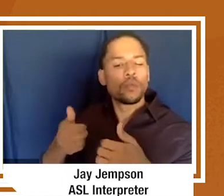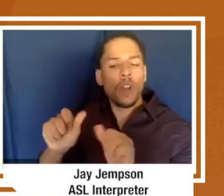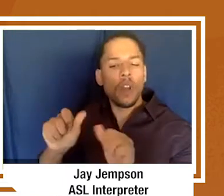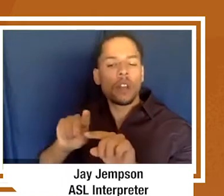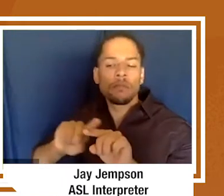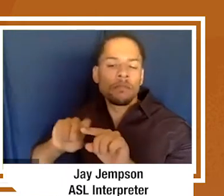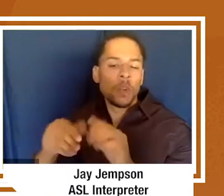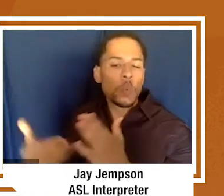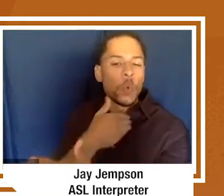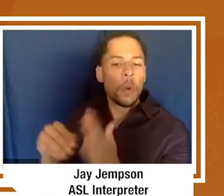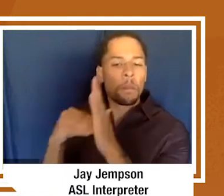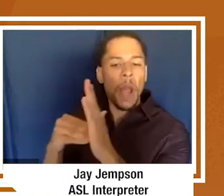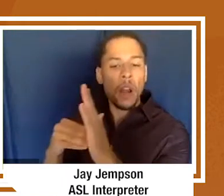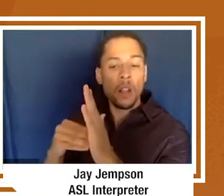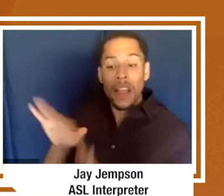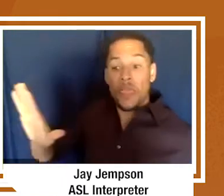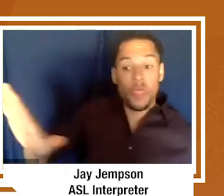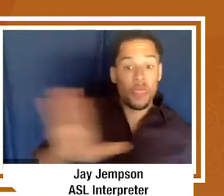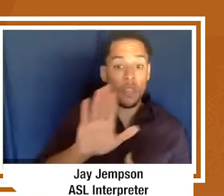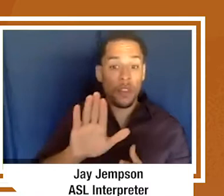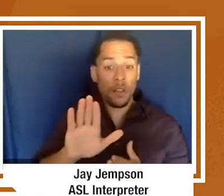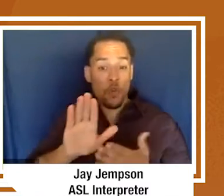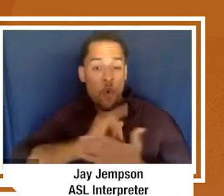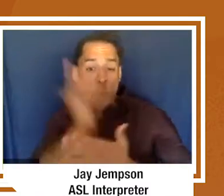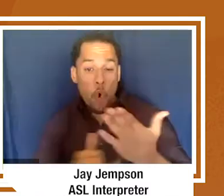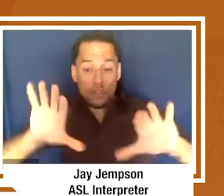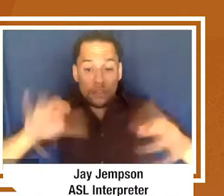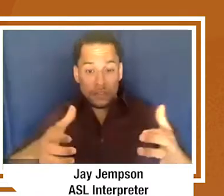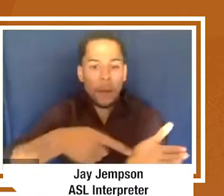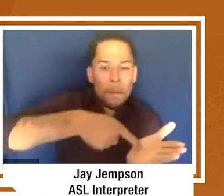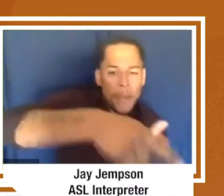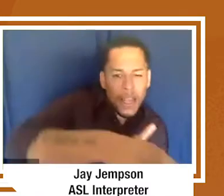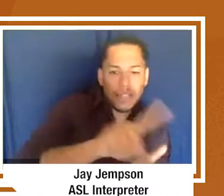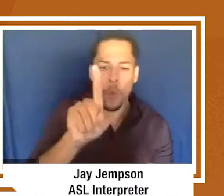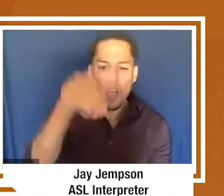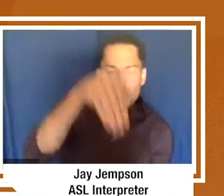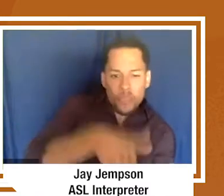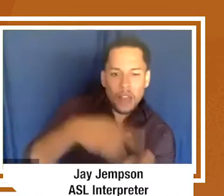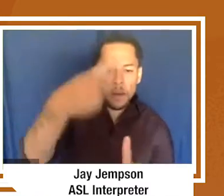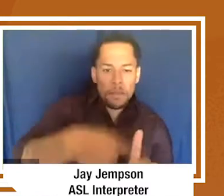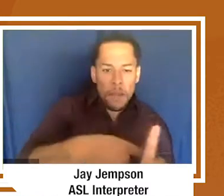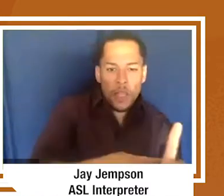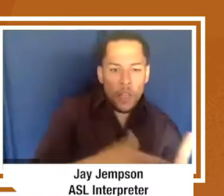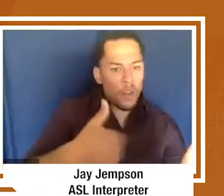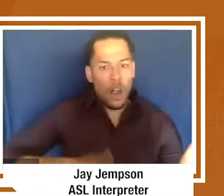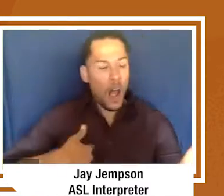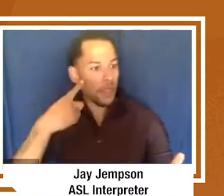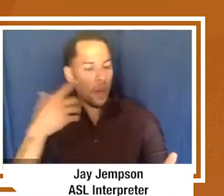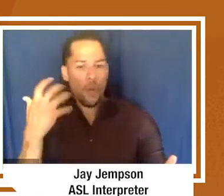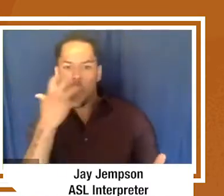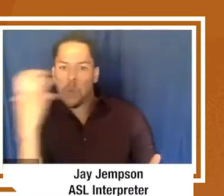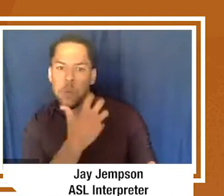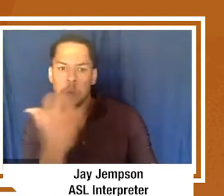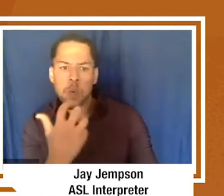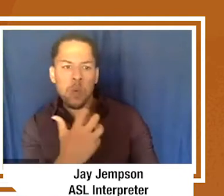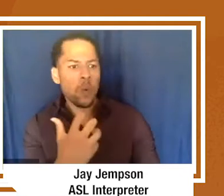artists $1,000 a month. That's innovation. That's testing. That's changing